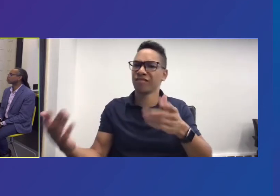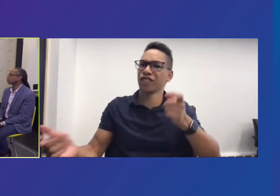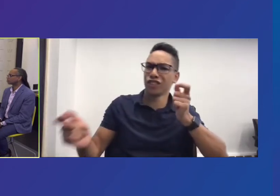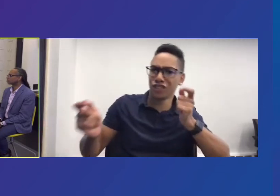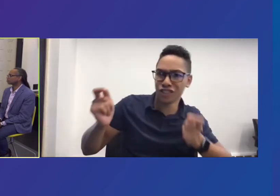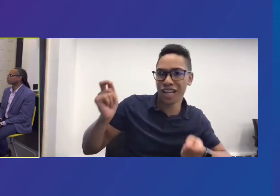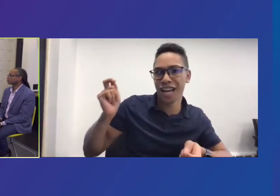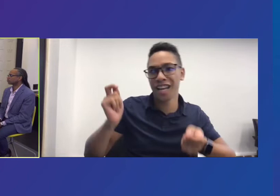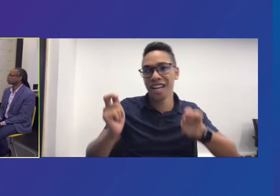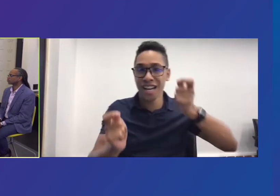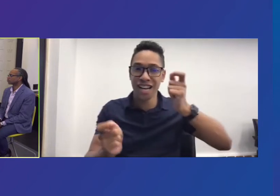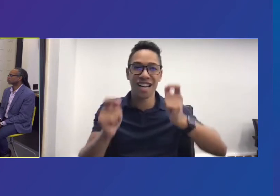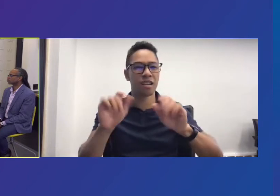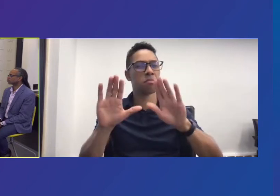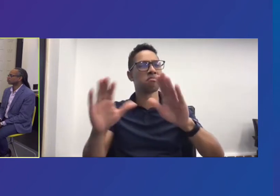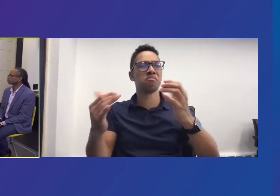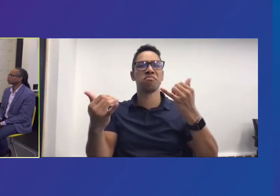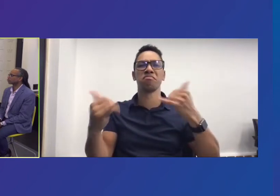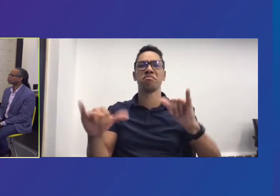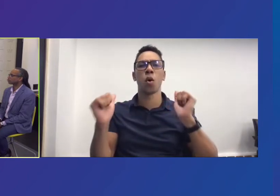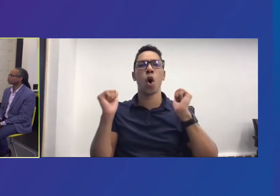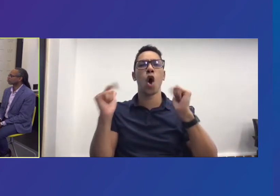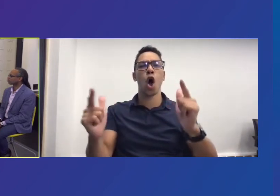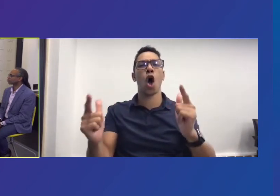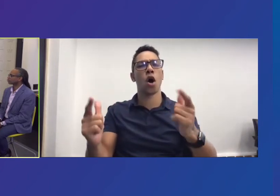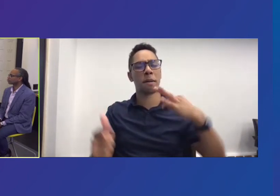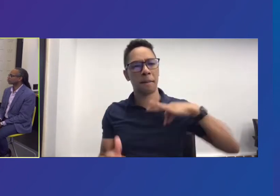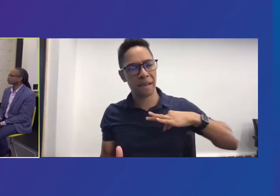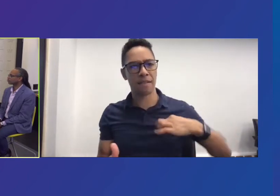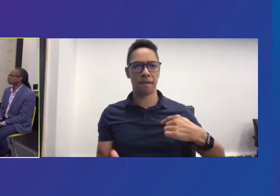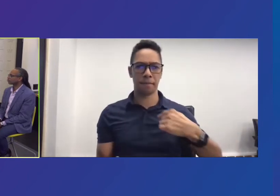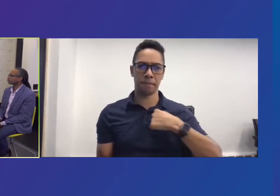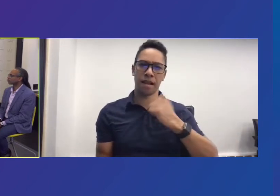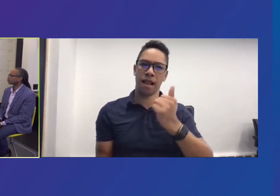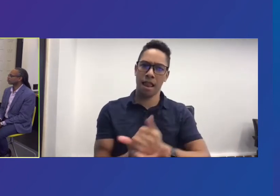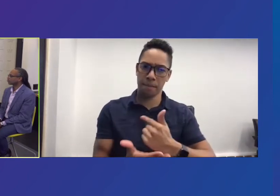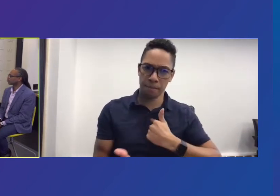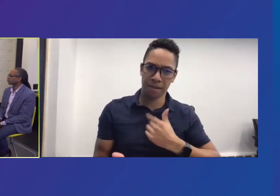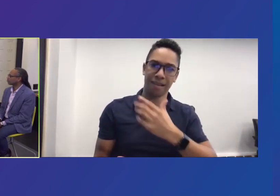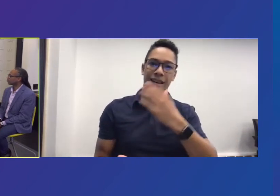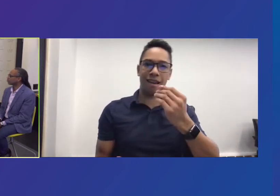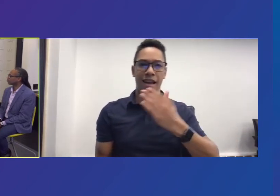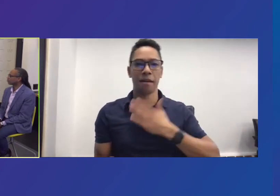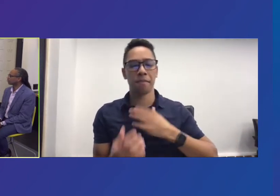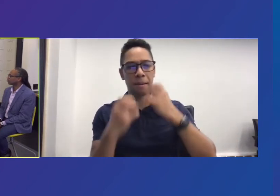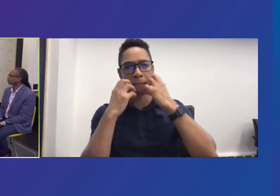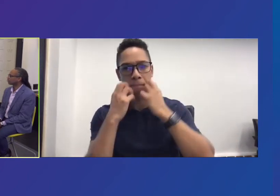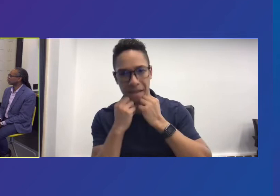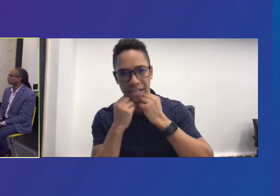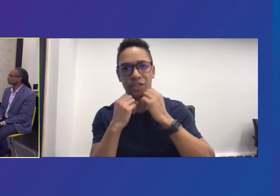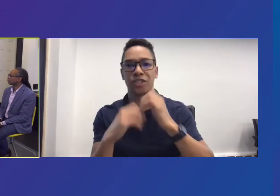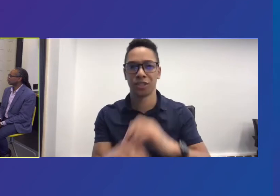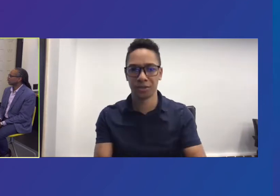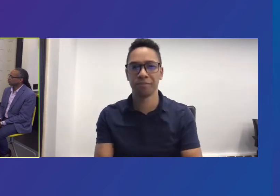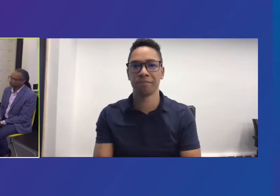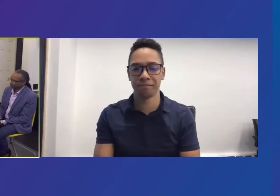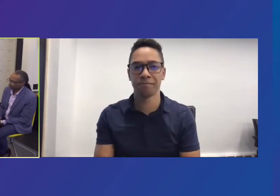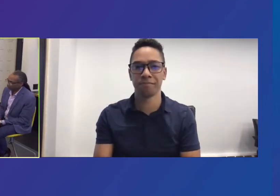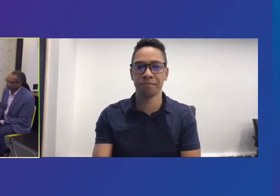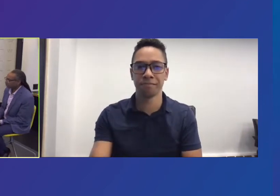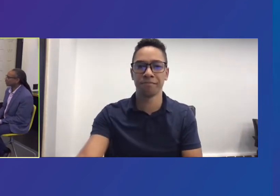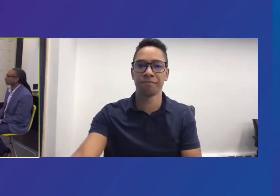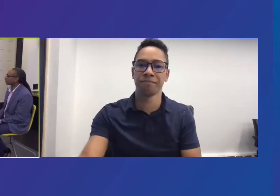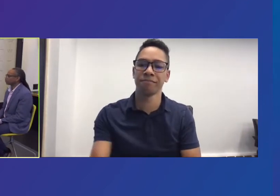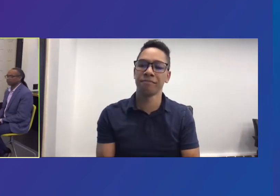ended up being of use to me at some point in fashion in a way that served me and served my passions. So Yeah. I'm